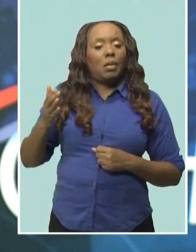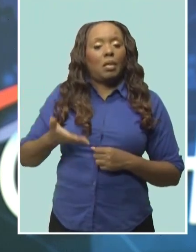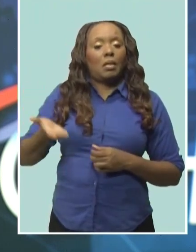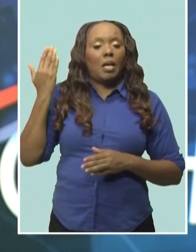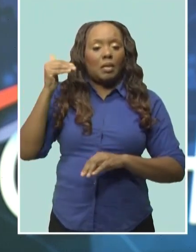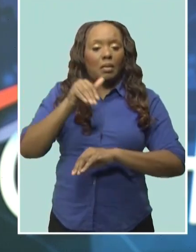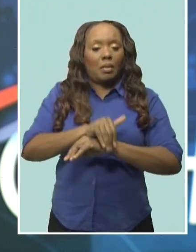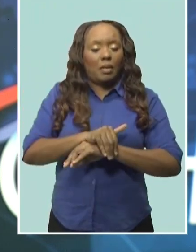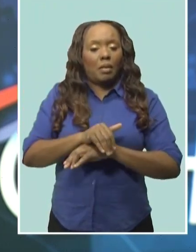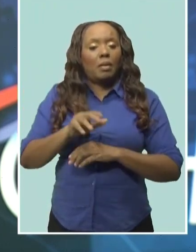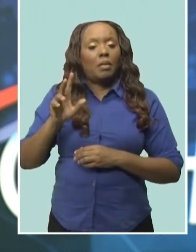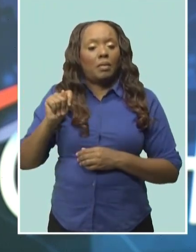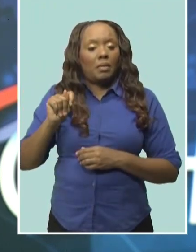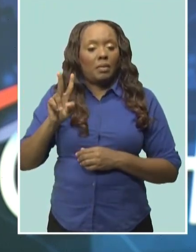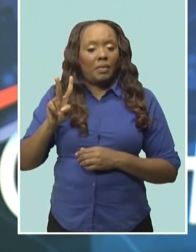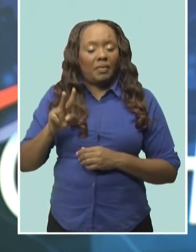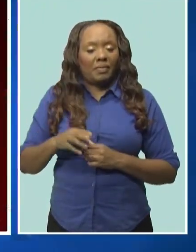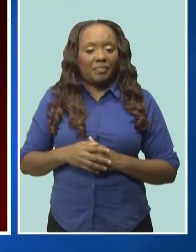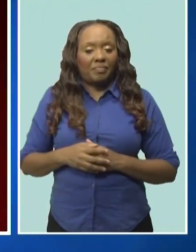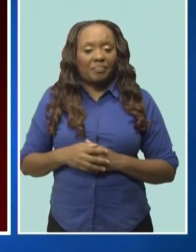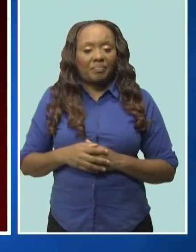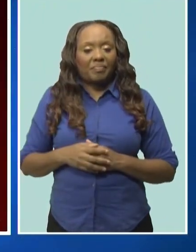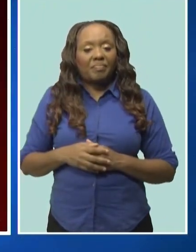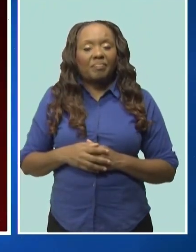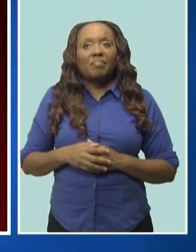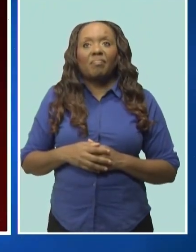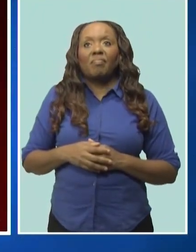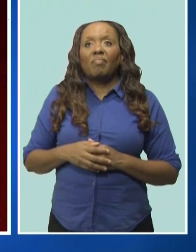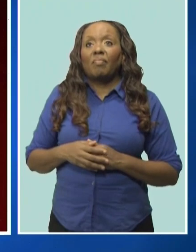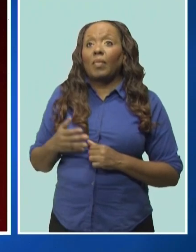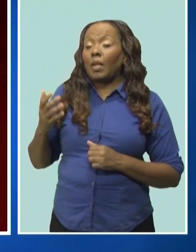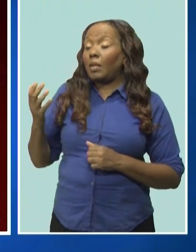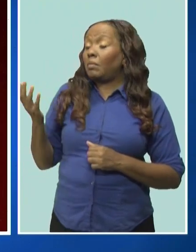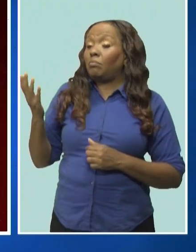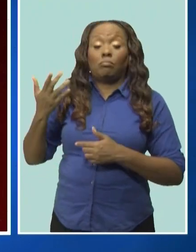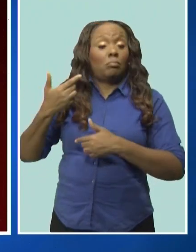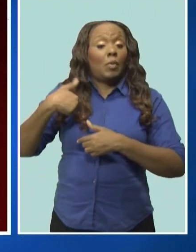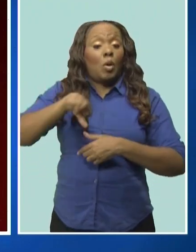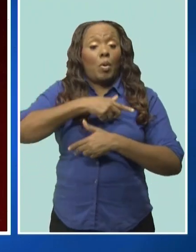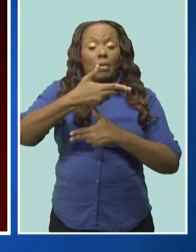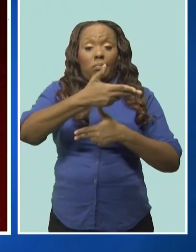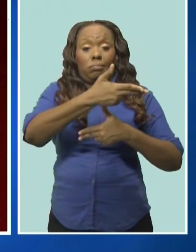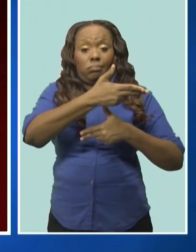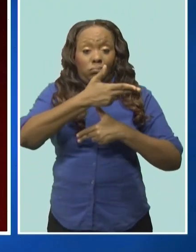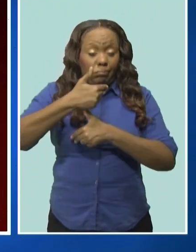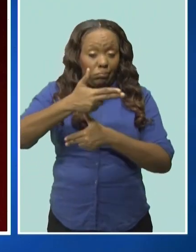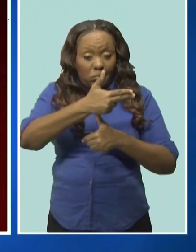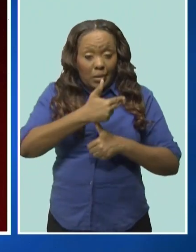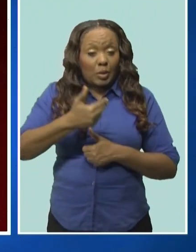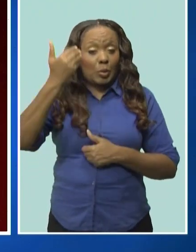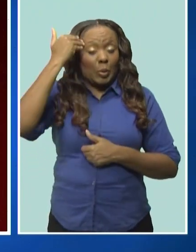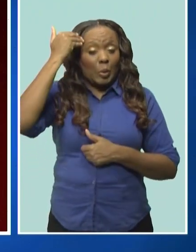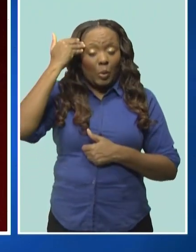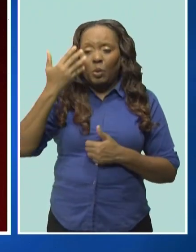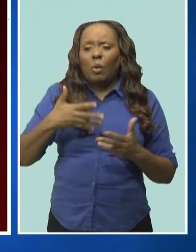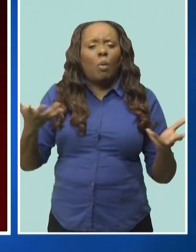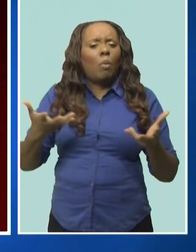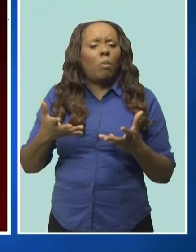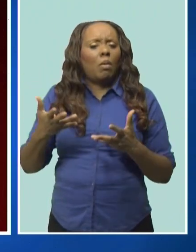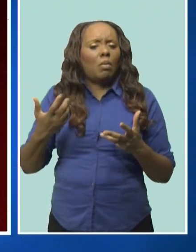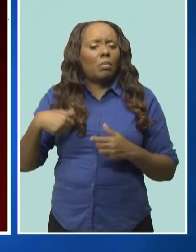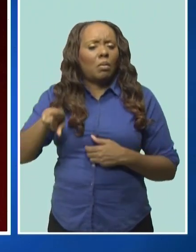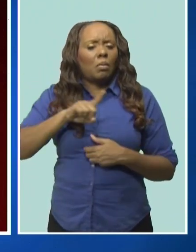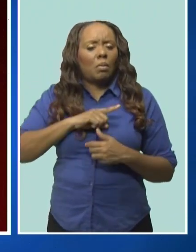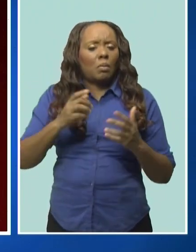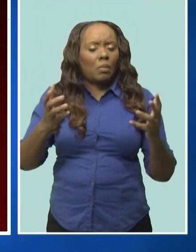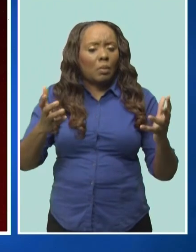Business last evening. So when it comes to hurricanes and we're talking to what the Barbadians will need, we're actually talking about the